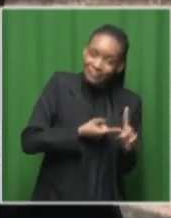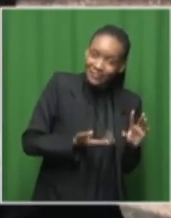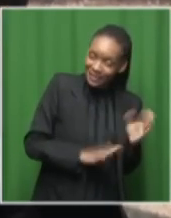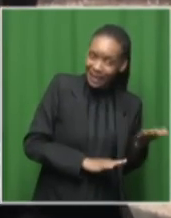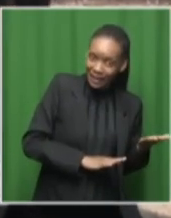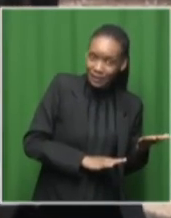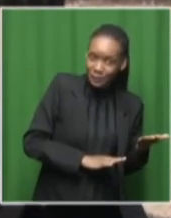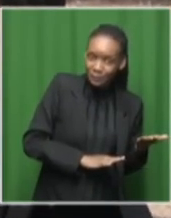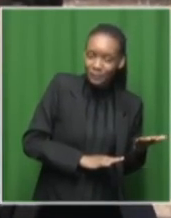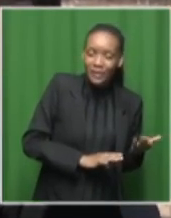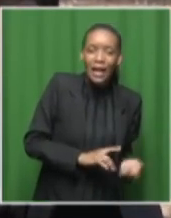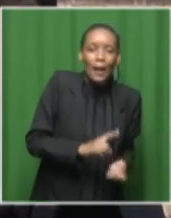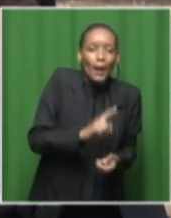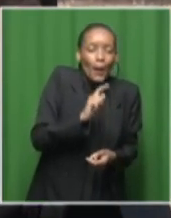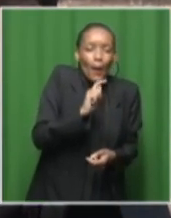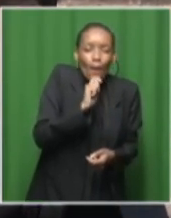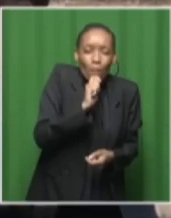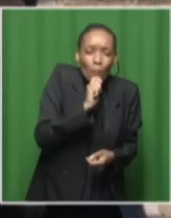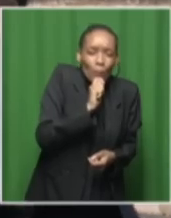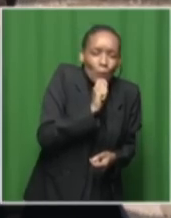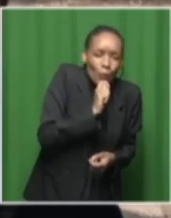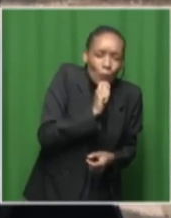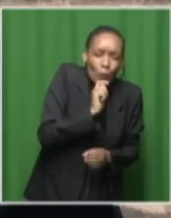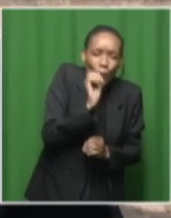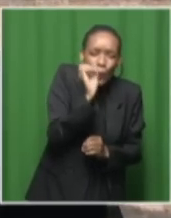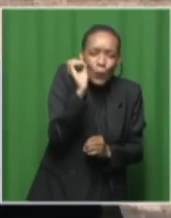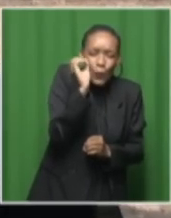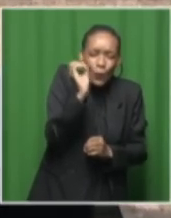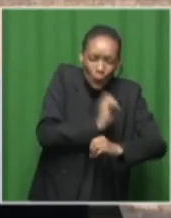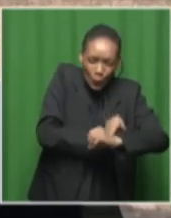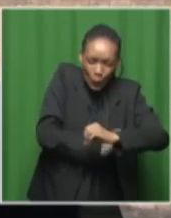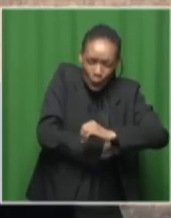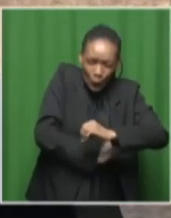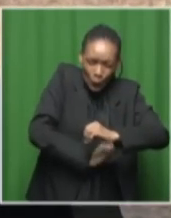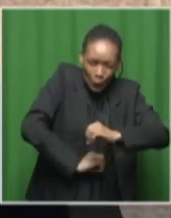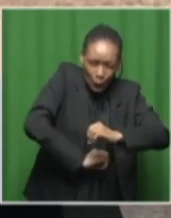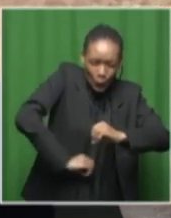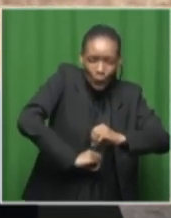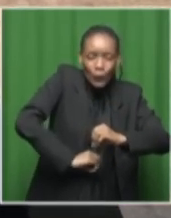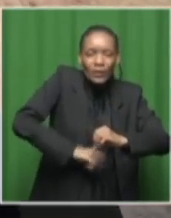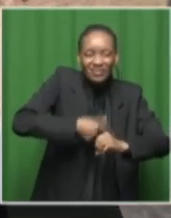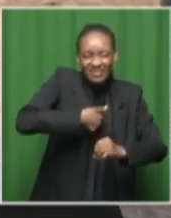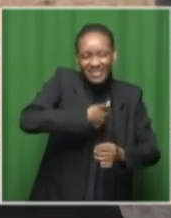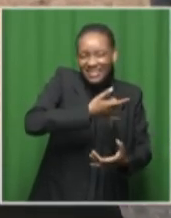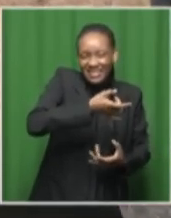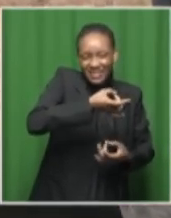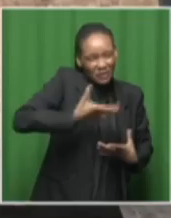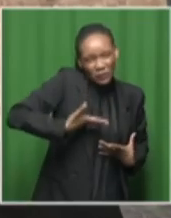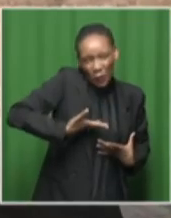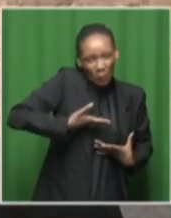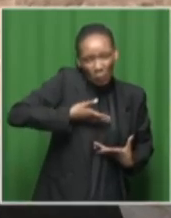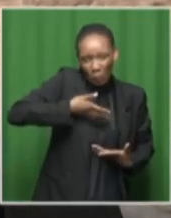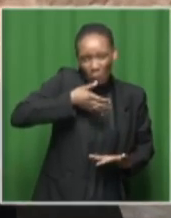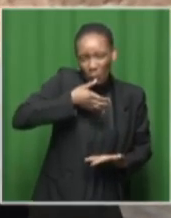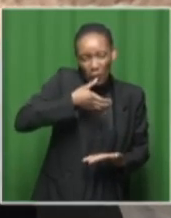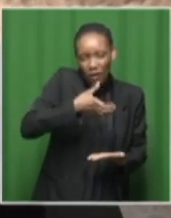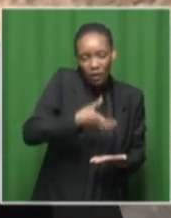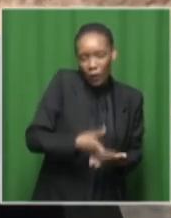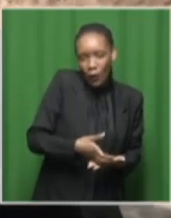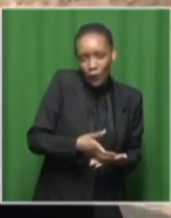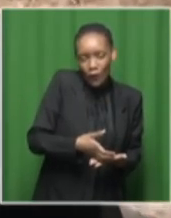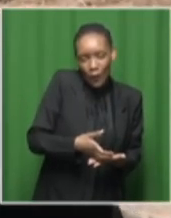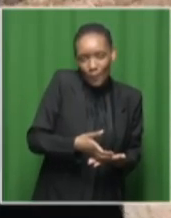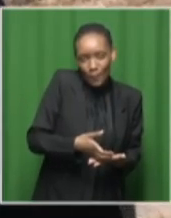Passed away in the early hours of this morning, of course, Vusi, as we've been told, but it is unconfirmed that we are expecting